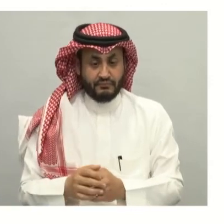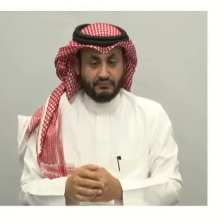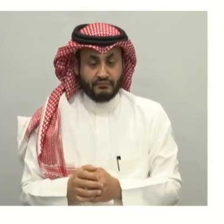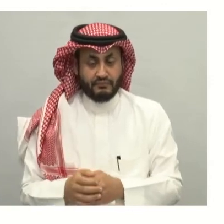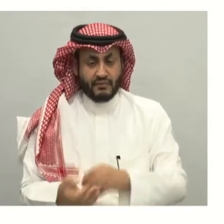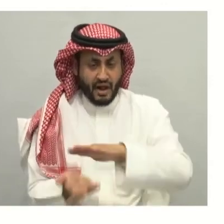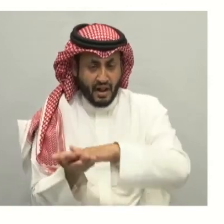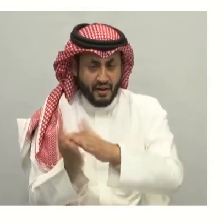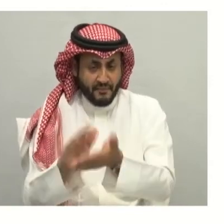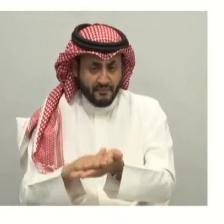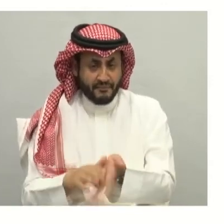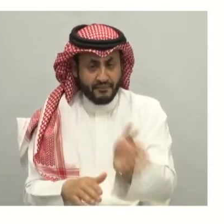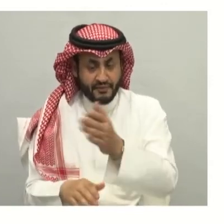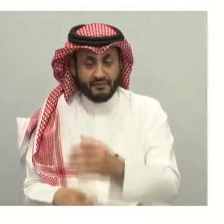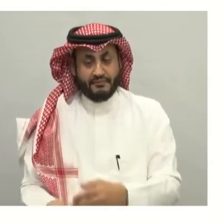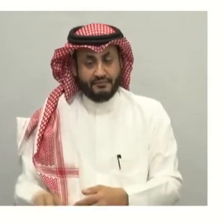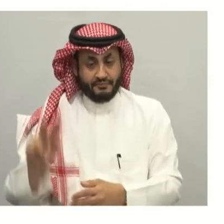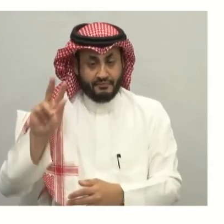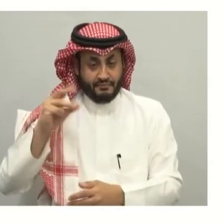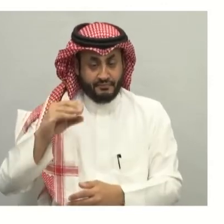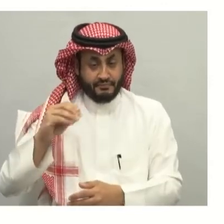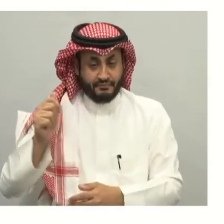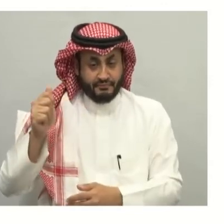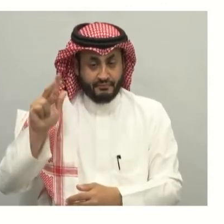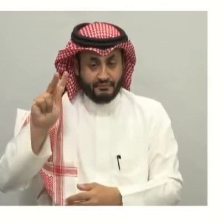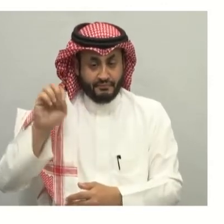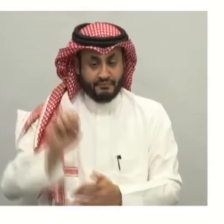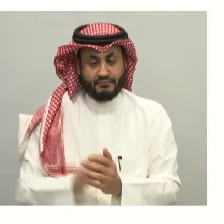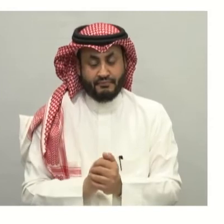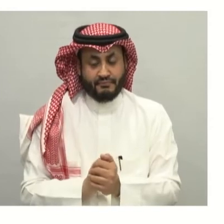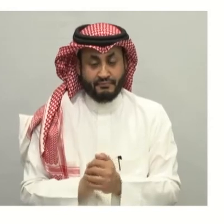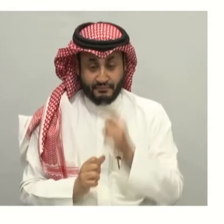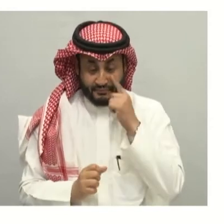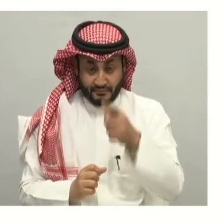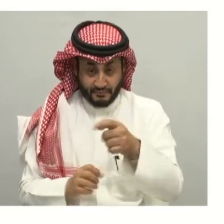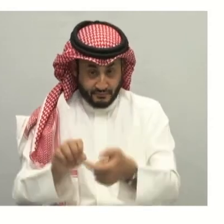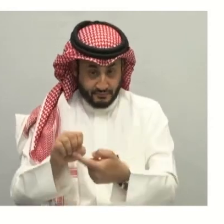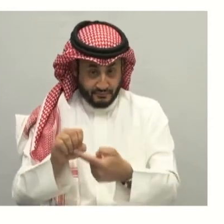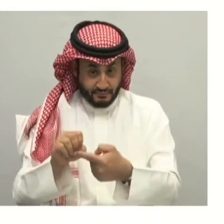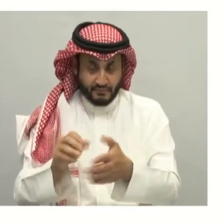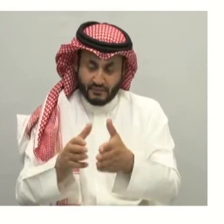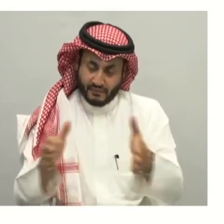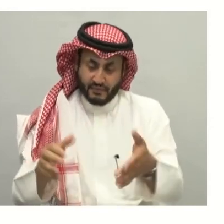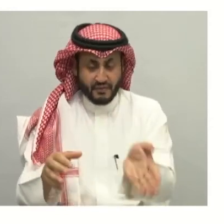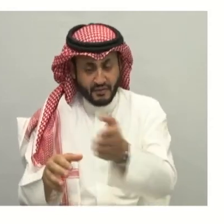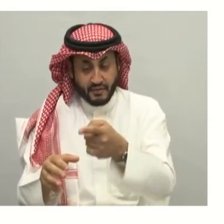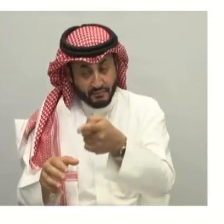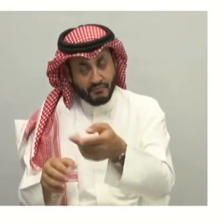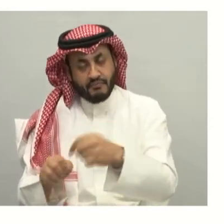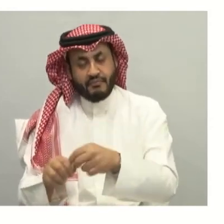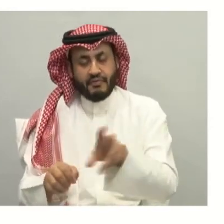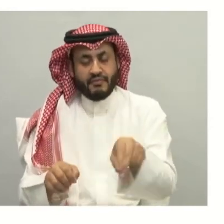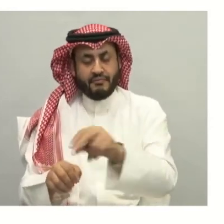bake cake. bake